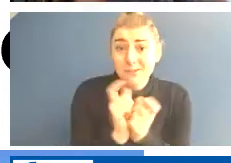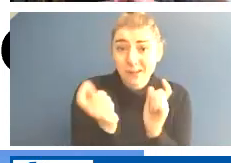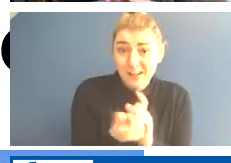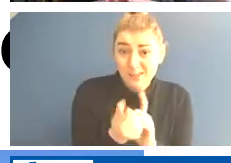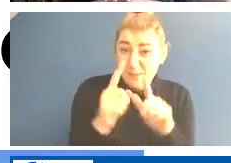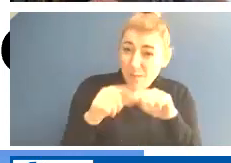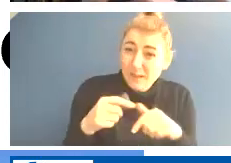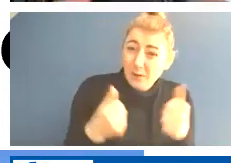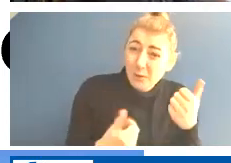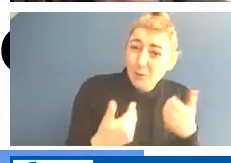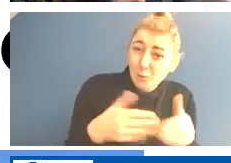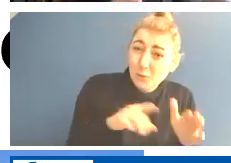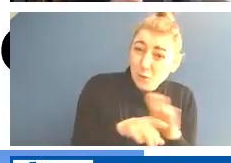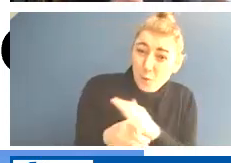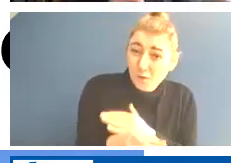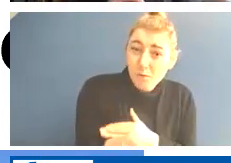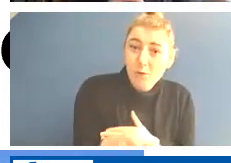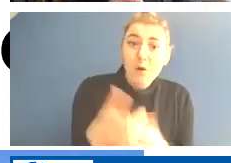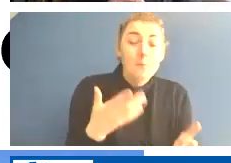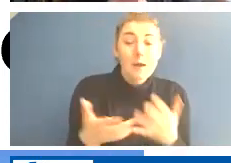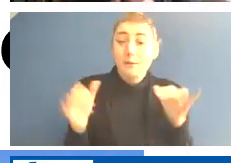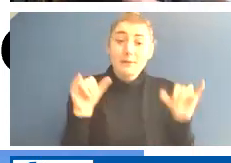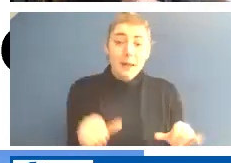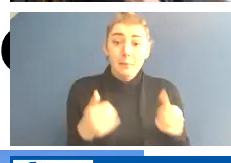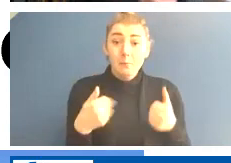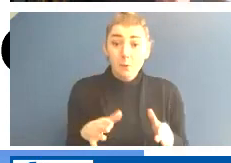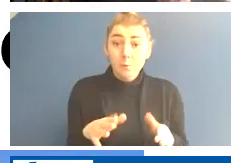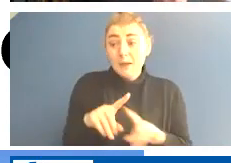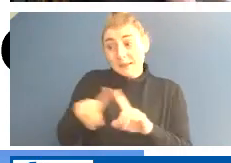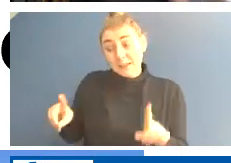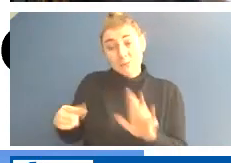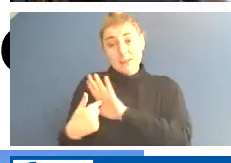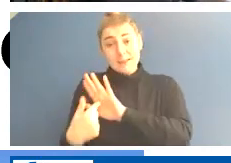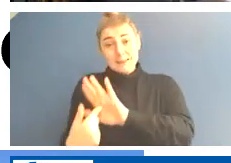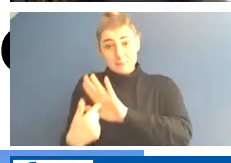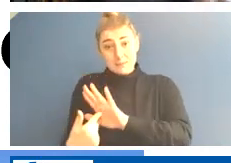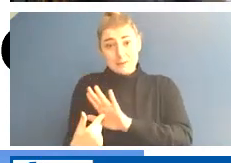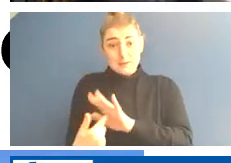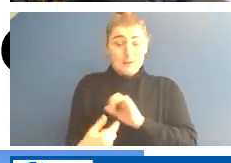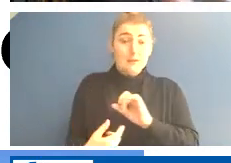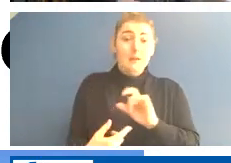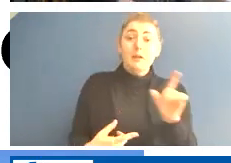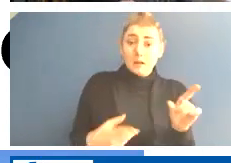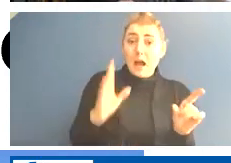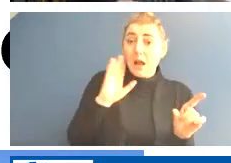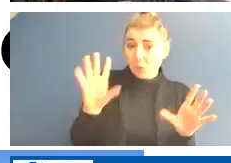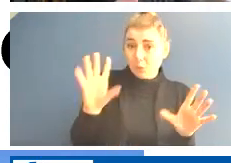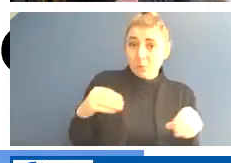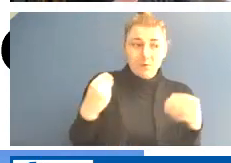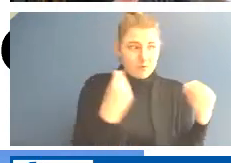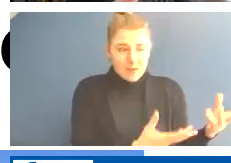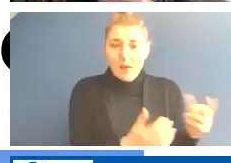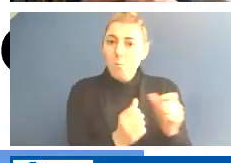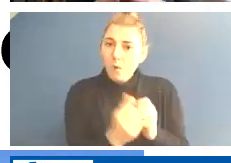to room, or even within the same room at different exhibits. I'm going to provide them with